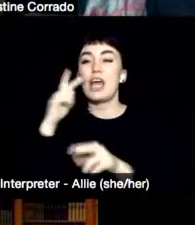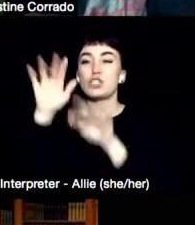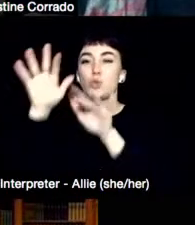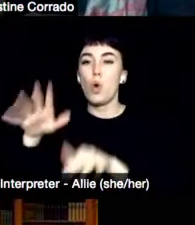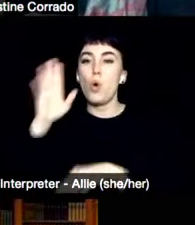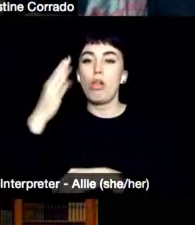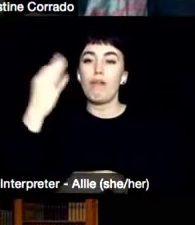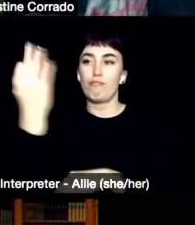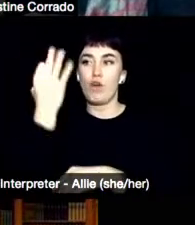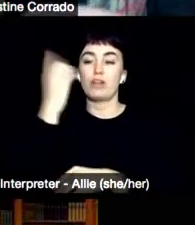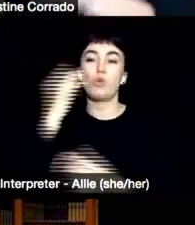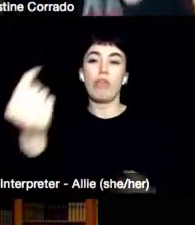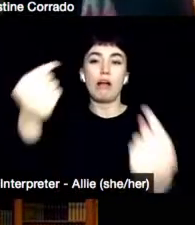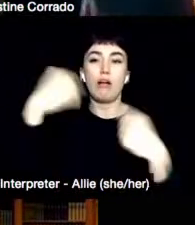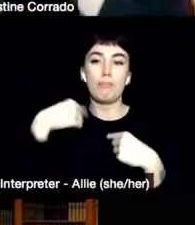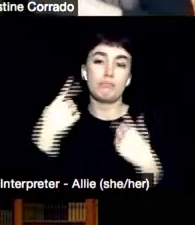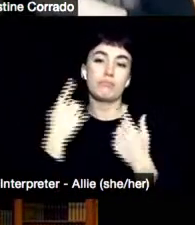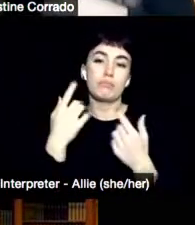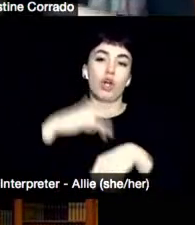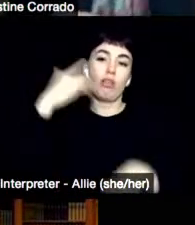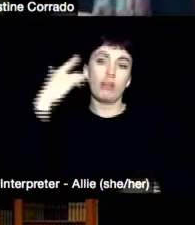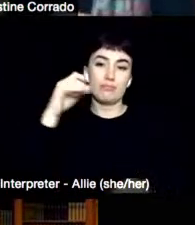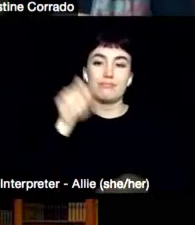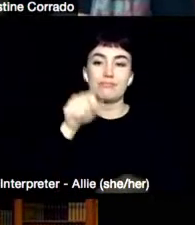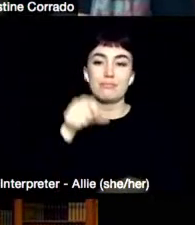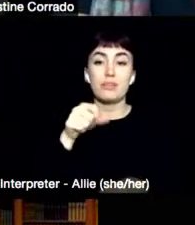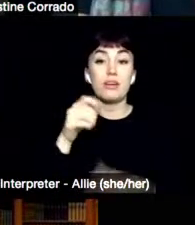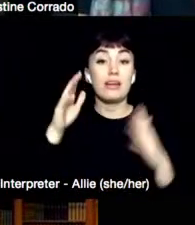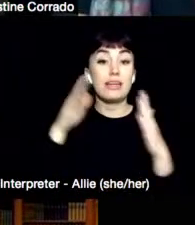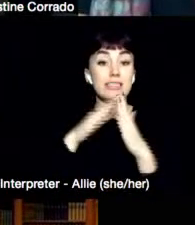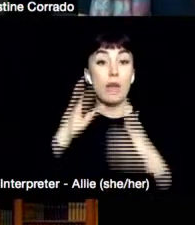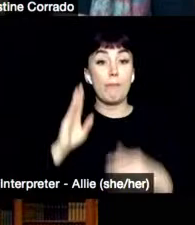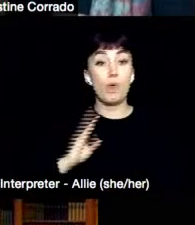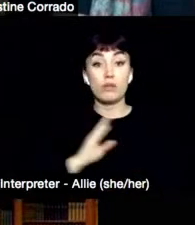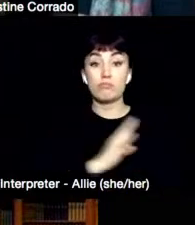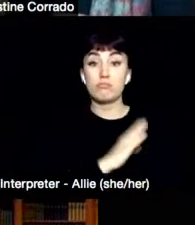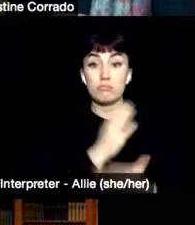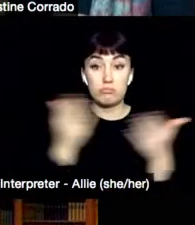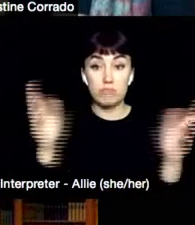think. Yeah, probably so. Matters of the Town Board.